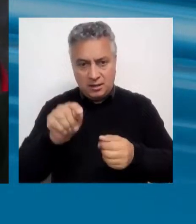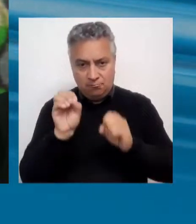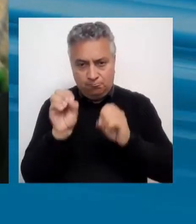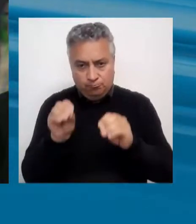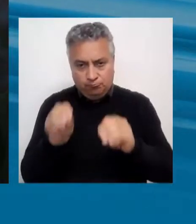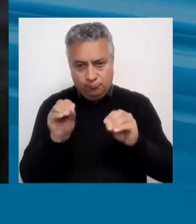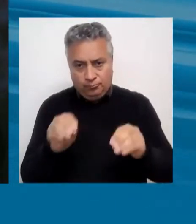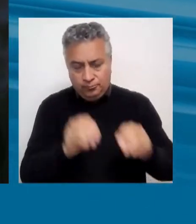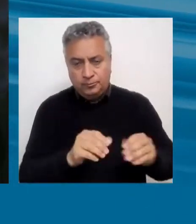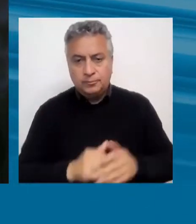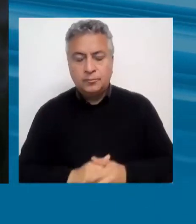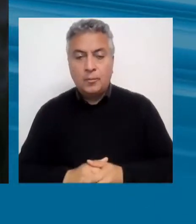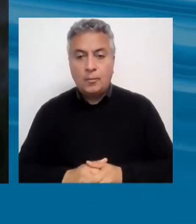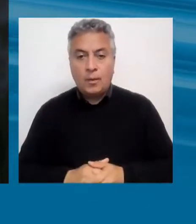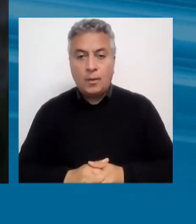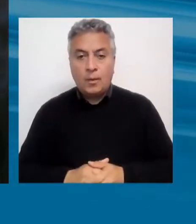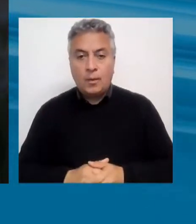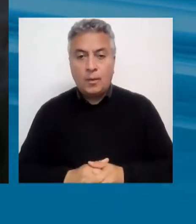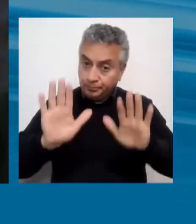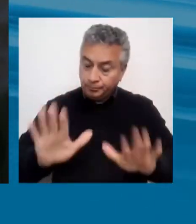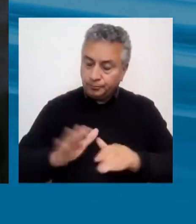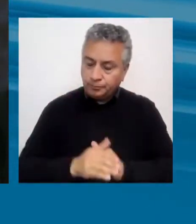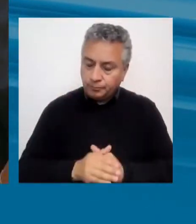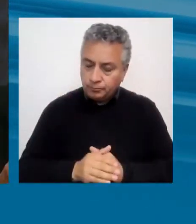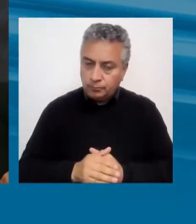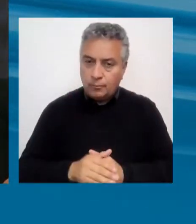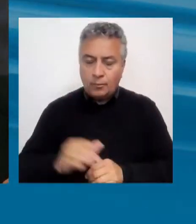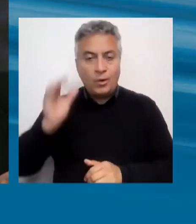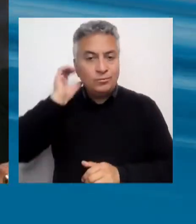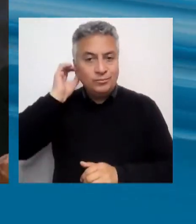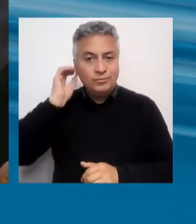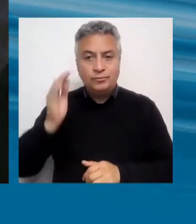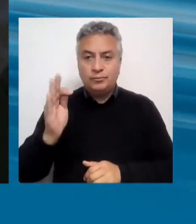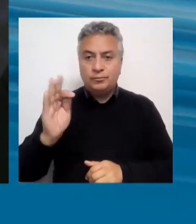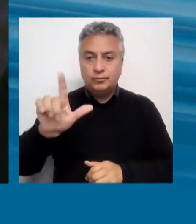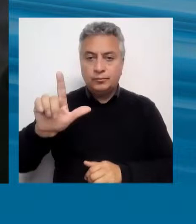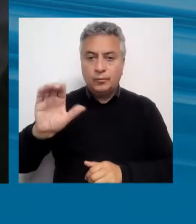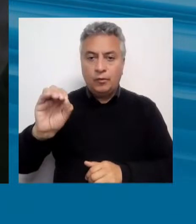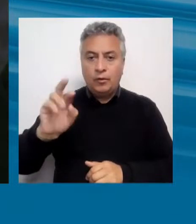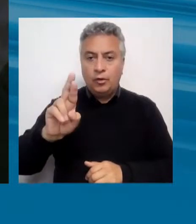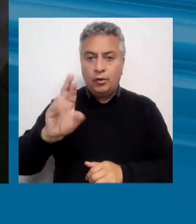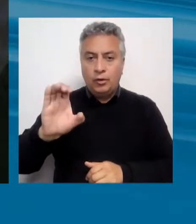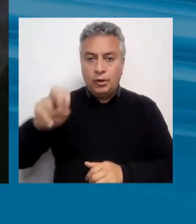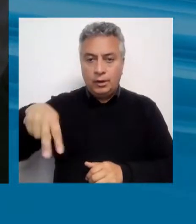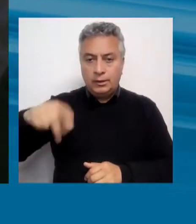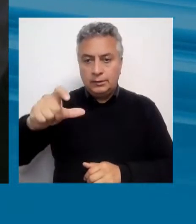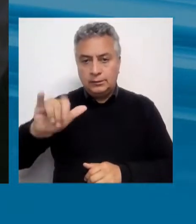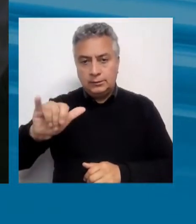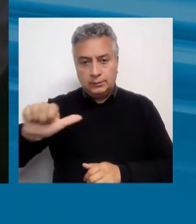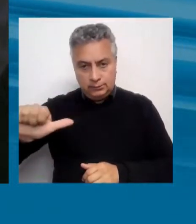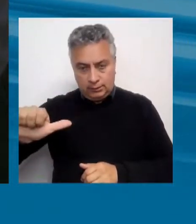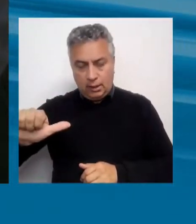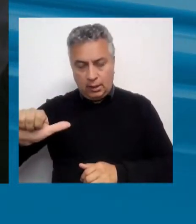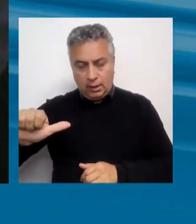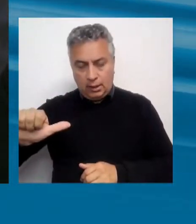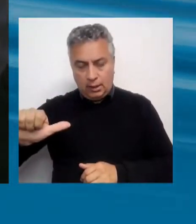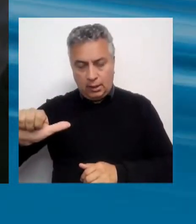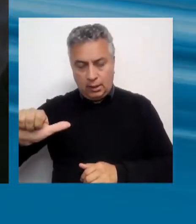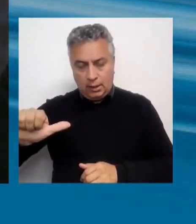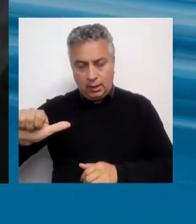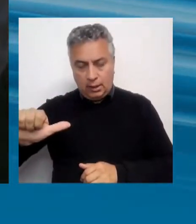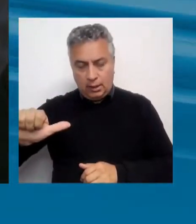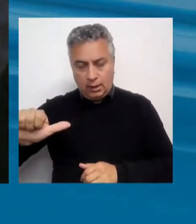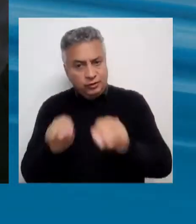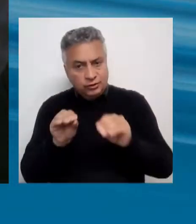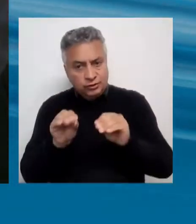gender gap. Also joining us is Florencia Torche. She is a professor of public and international affairs